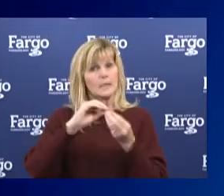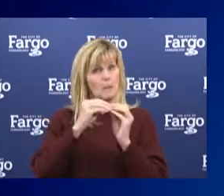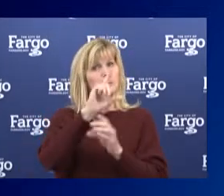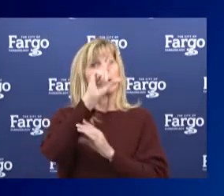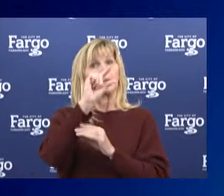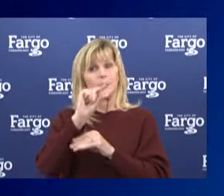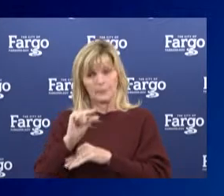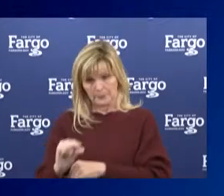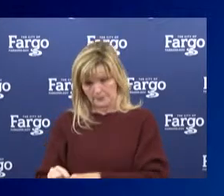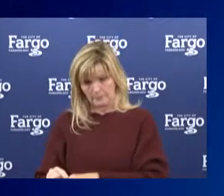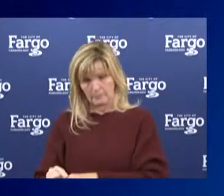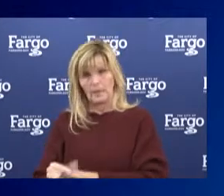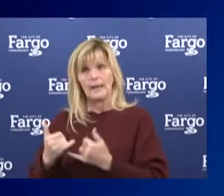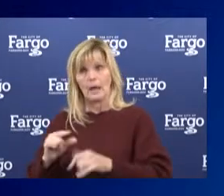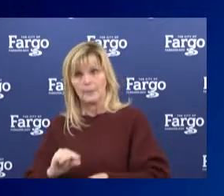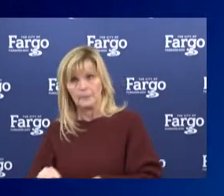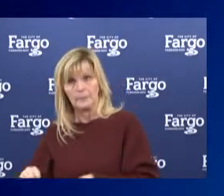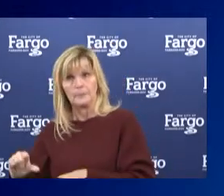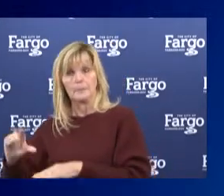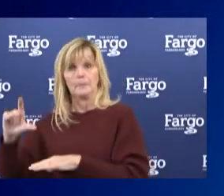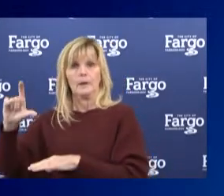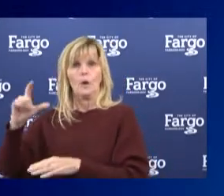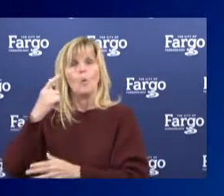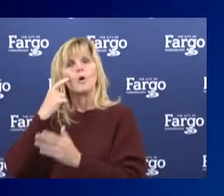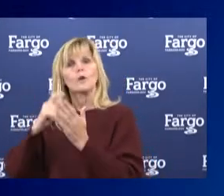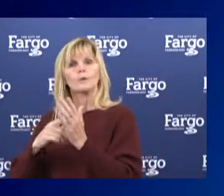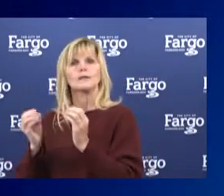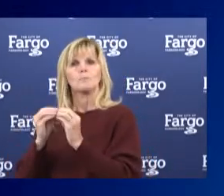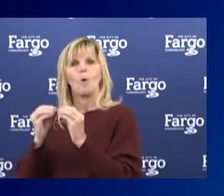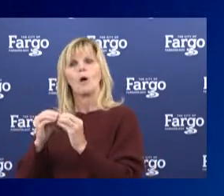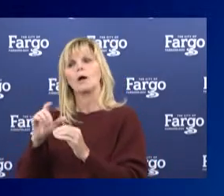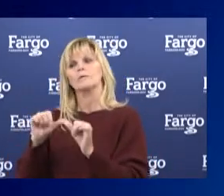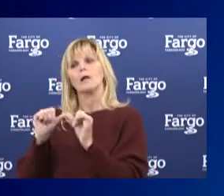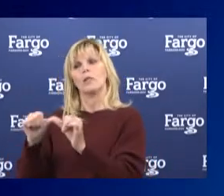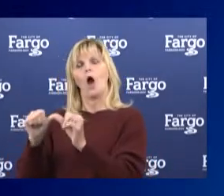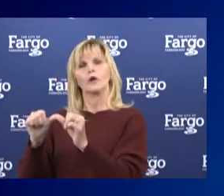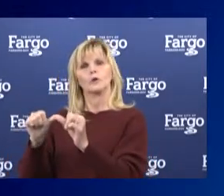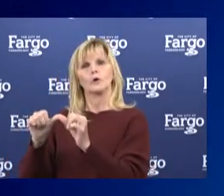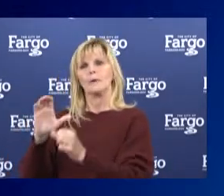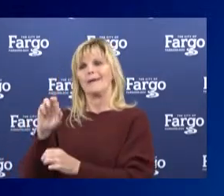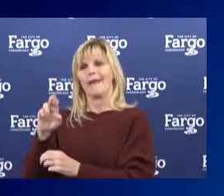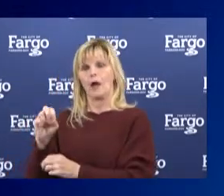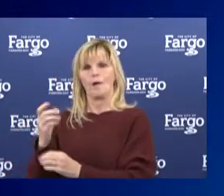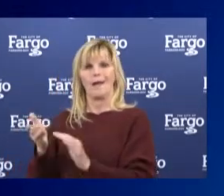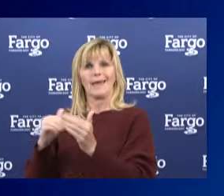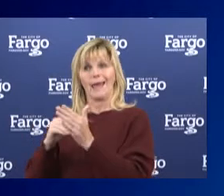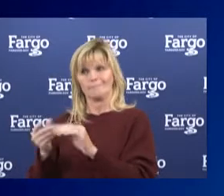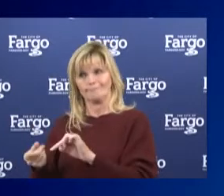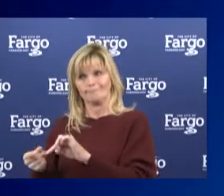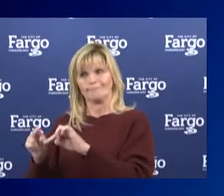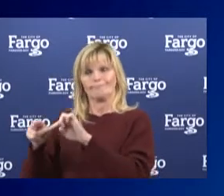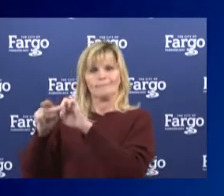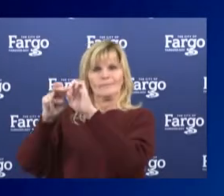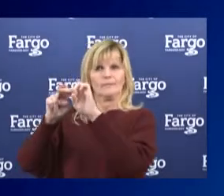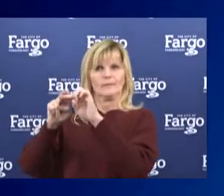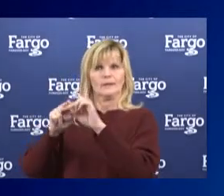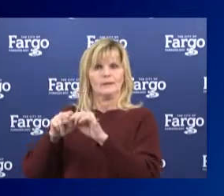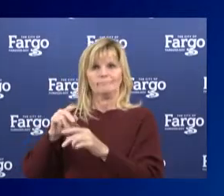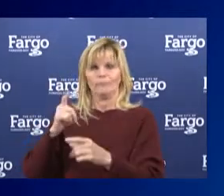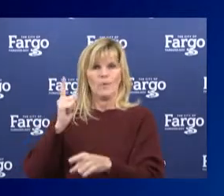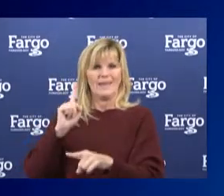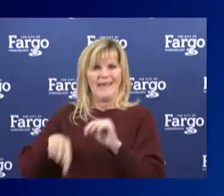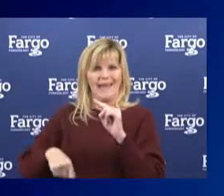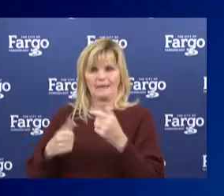again in the community, it starts to bubble its way back into long-term care. It's very difficult to really completely separate